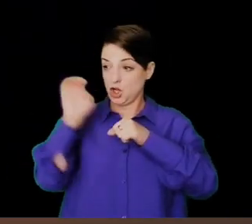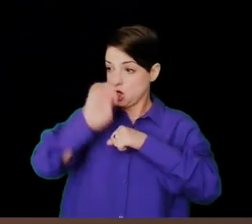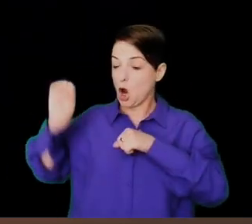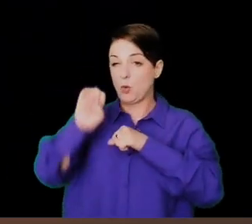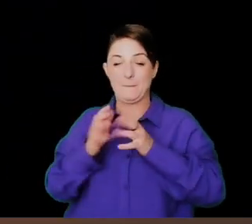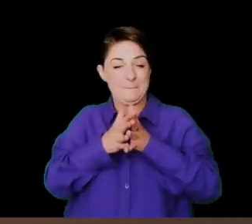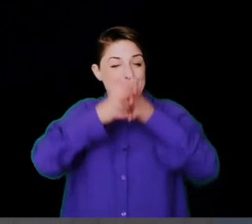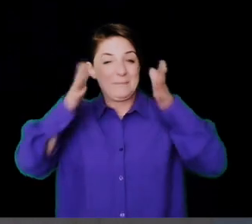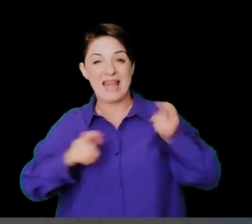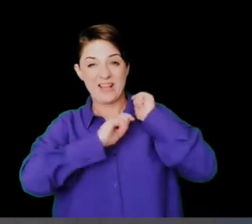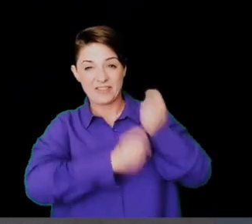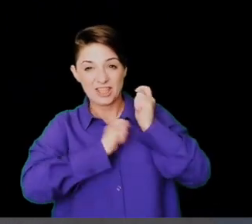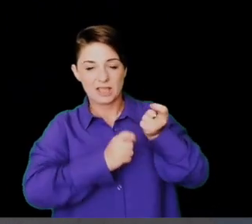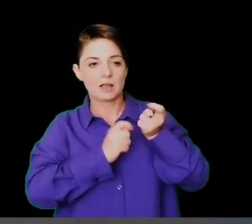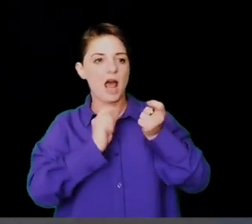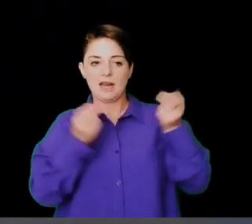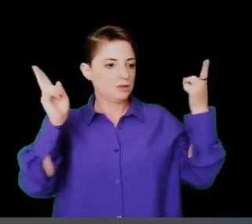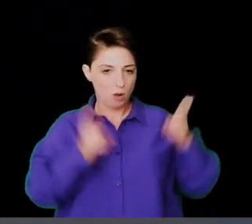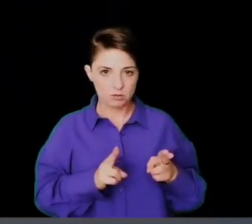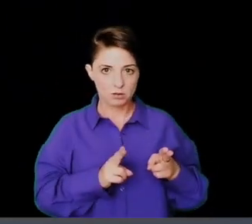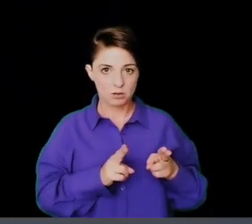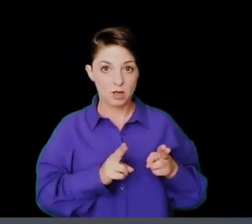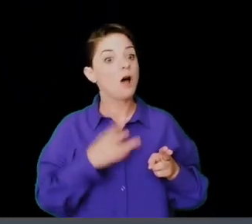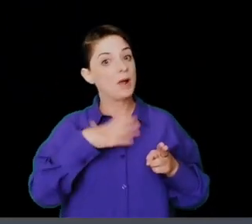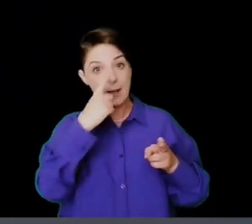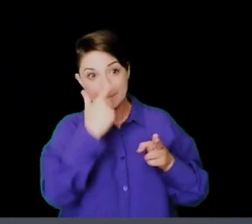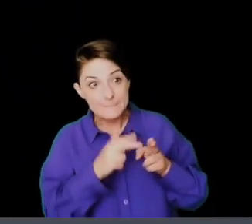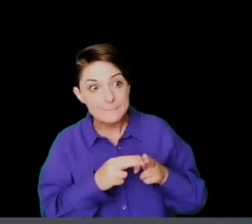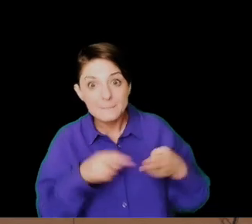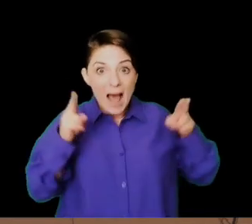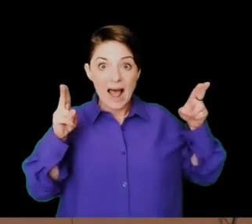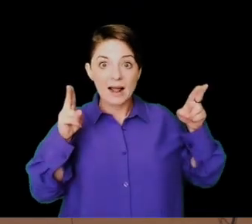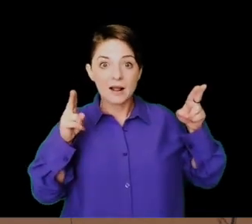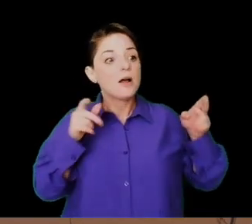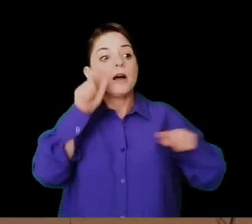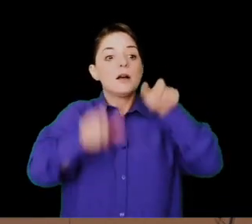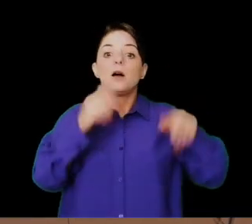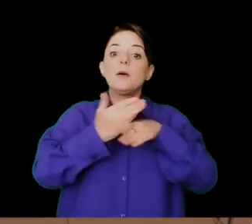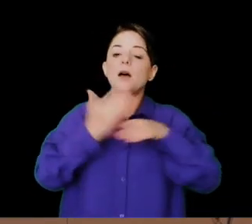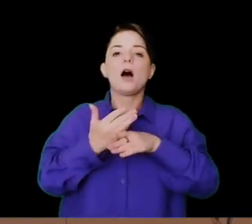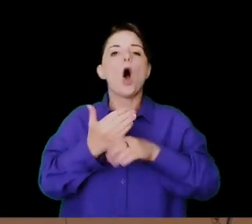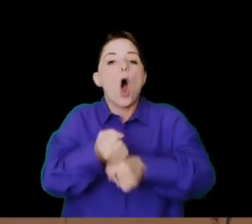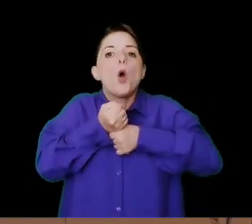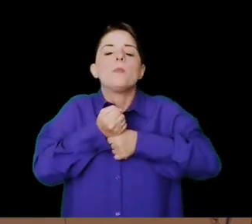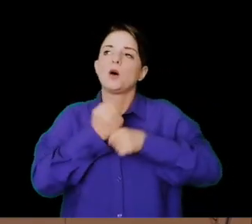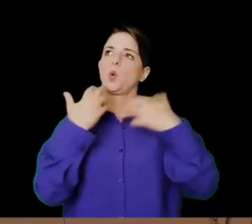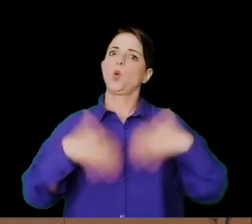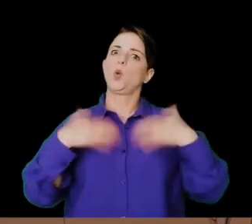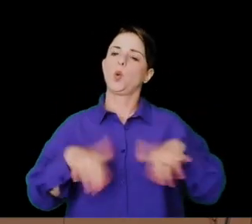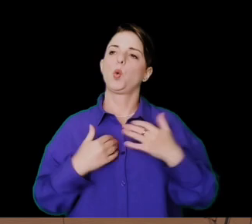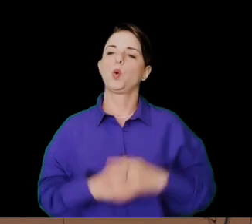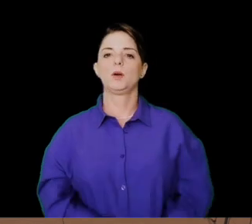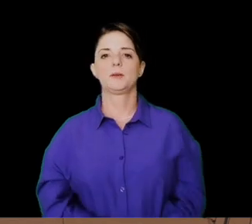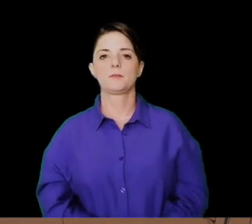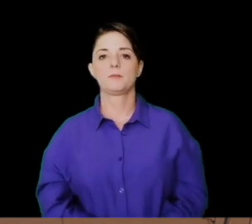oyster fishery in Europe, and it's gone. So if we can bring this back, the hope that that will give people will be